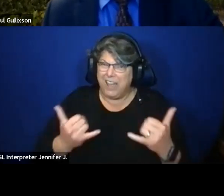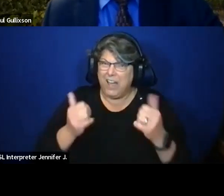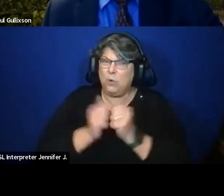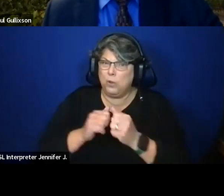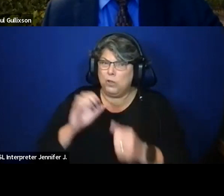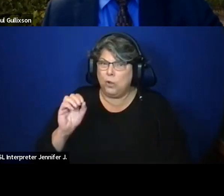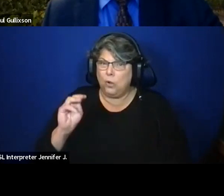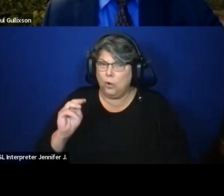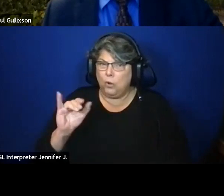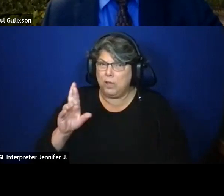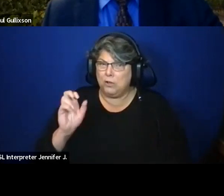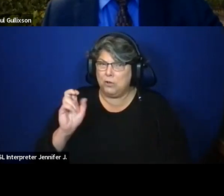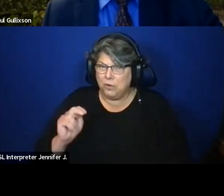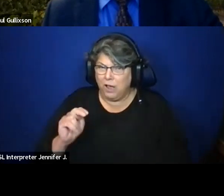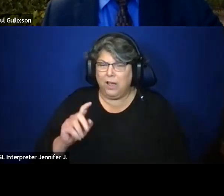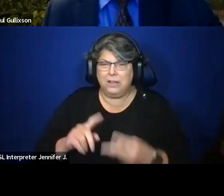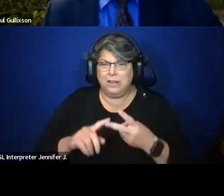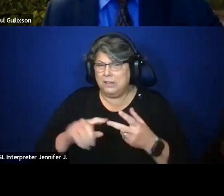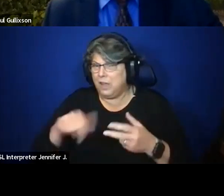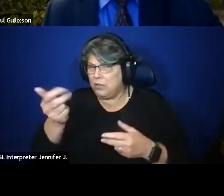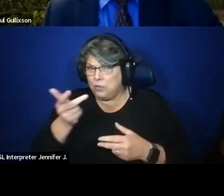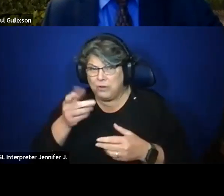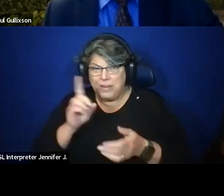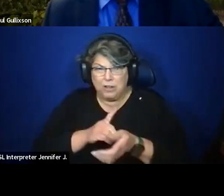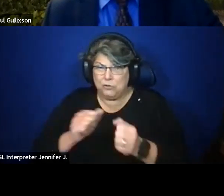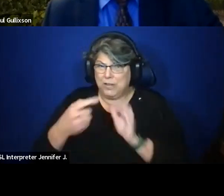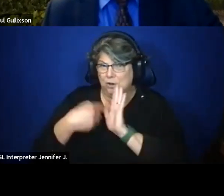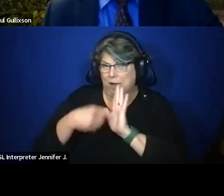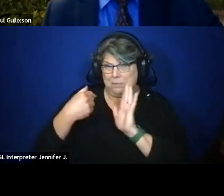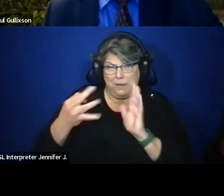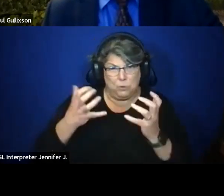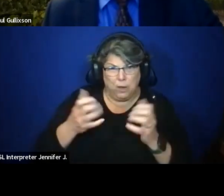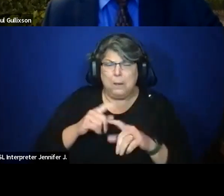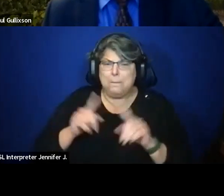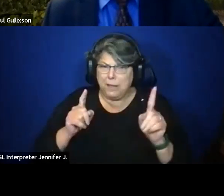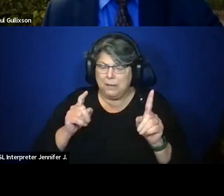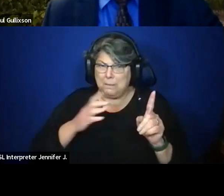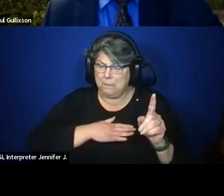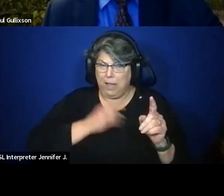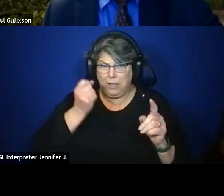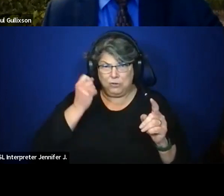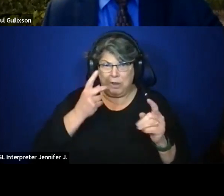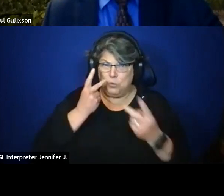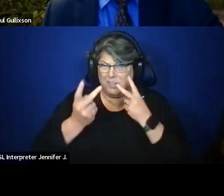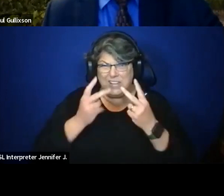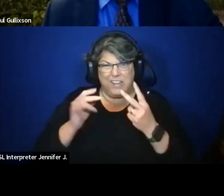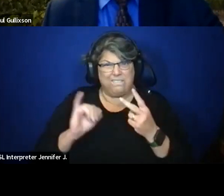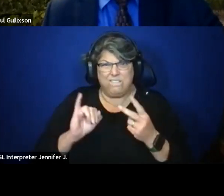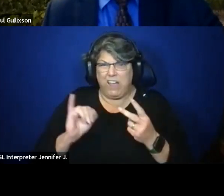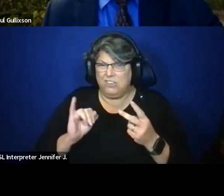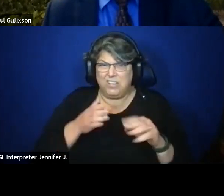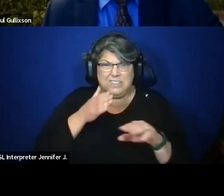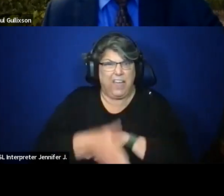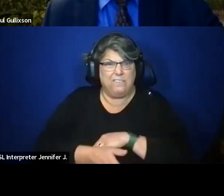and Dr. Green and Dr. Mase, Dr. Baldwin, you can correct me if I'm wrong, but my understanding, we're seeing infections even within like